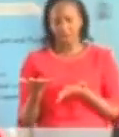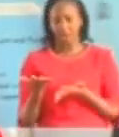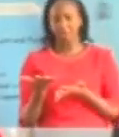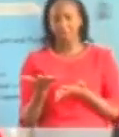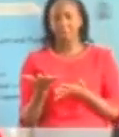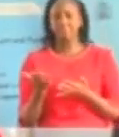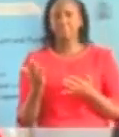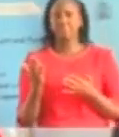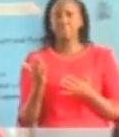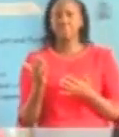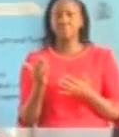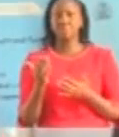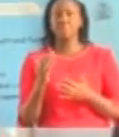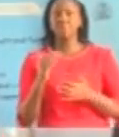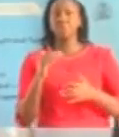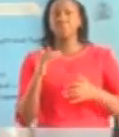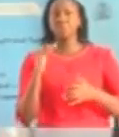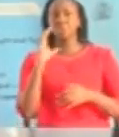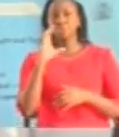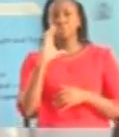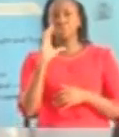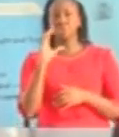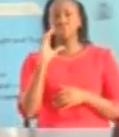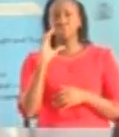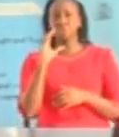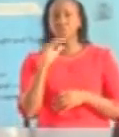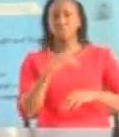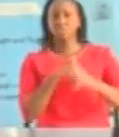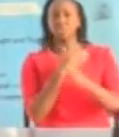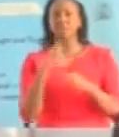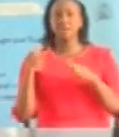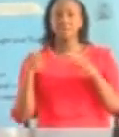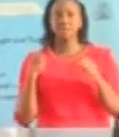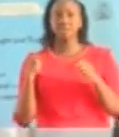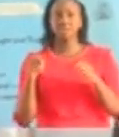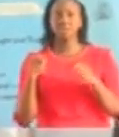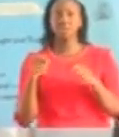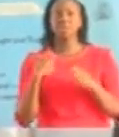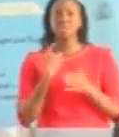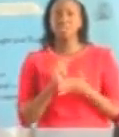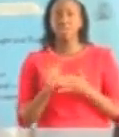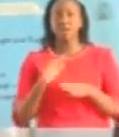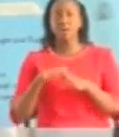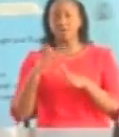Chief Administrative Secretary Mumina Bonaya on